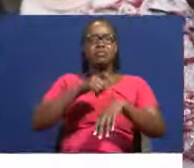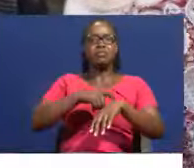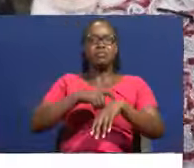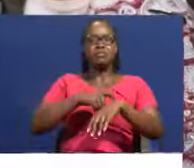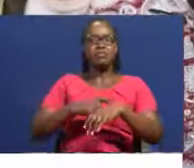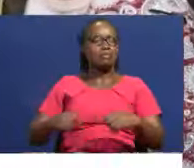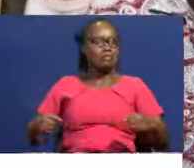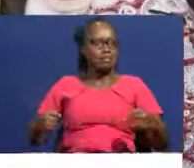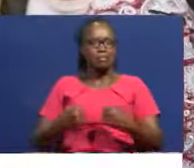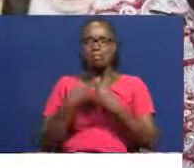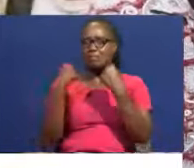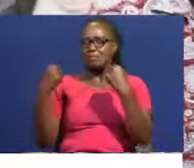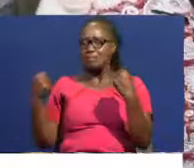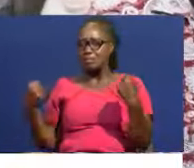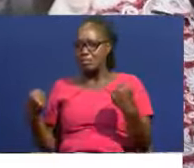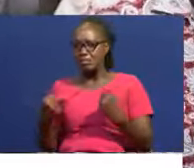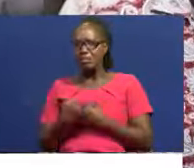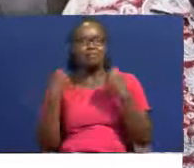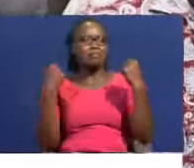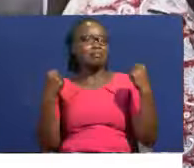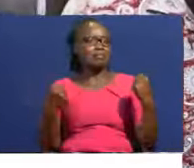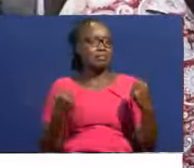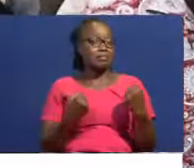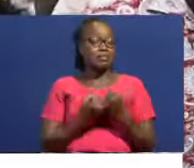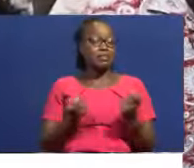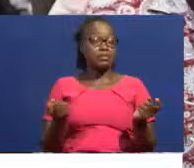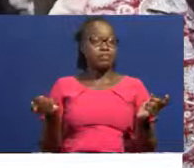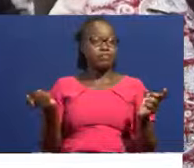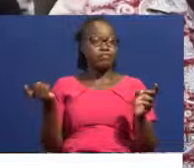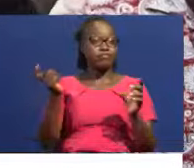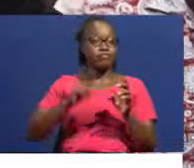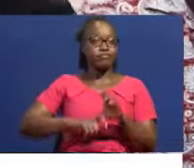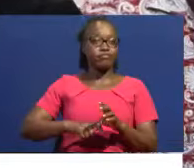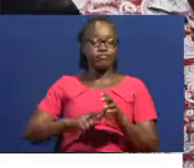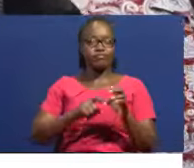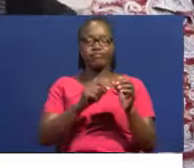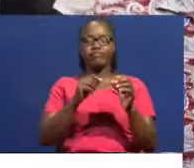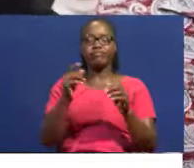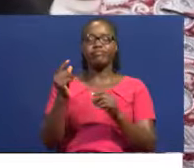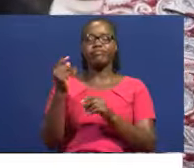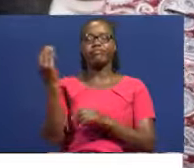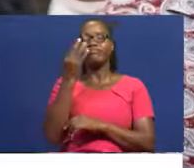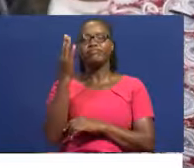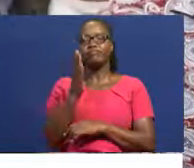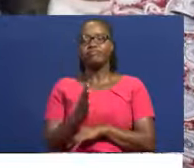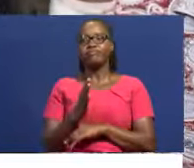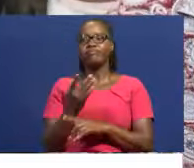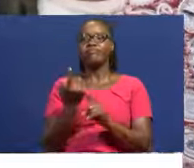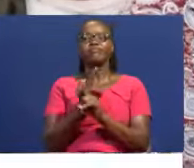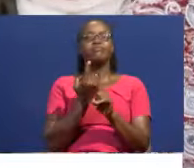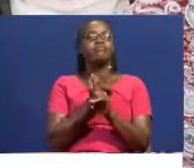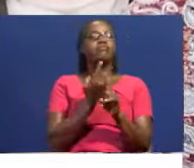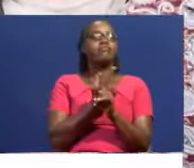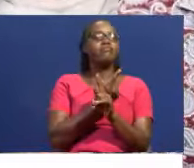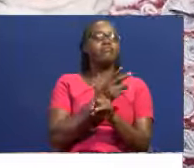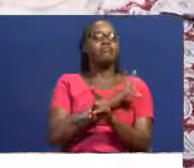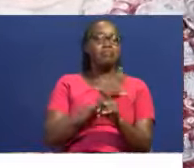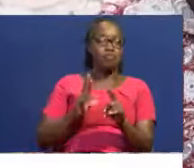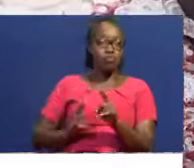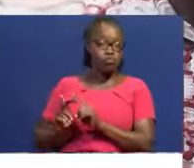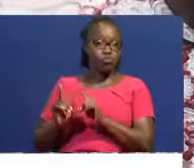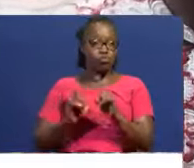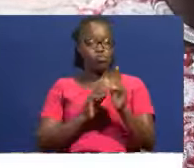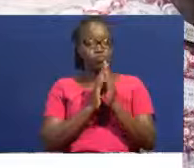Achali nafanyi ikahaba na tumeungana pamoja tukiwa wachungaji ya dhehebu mbalimbali na tumeleta